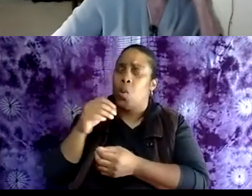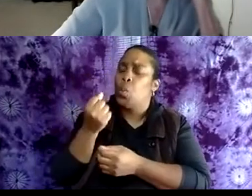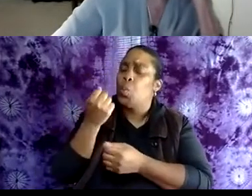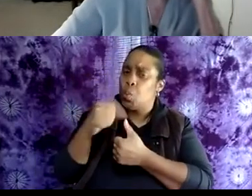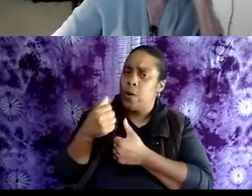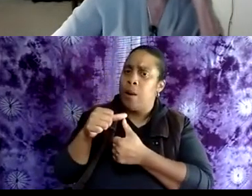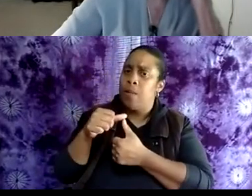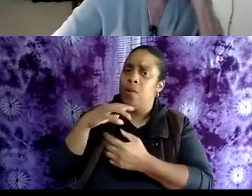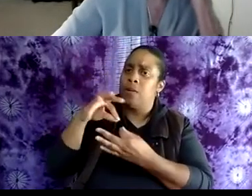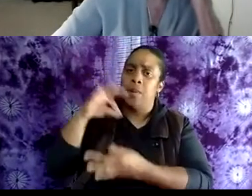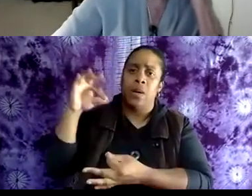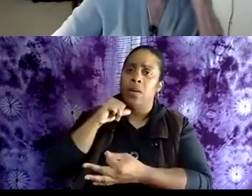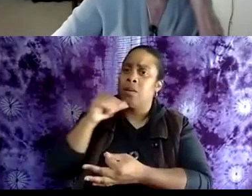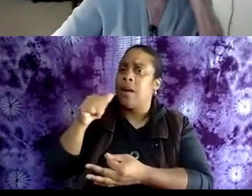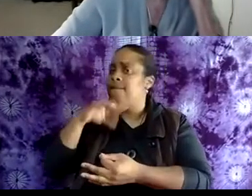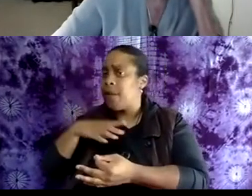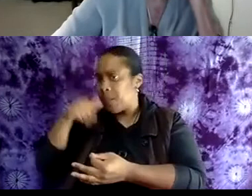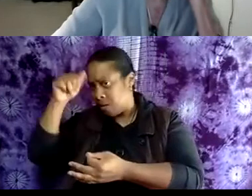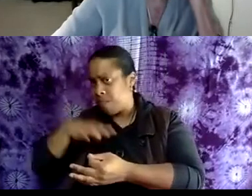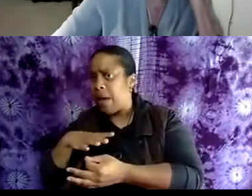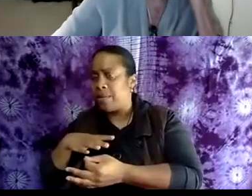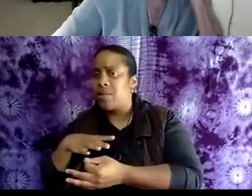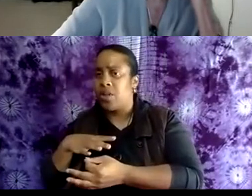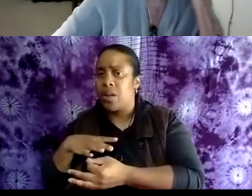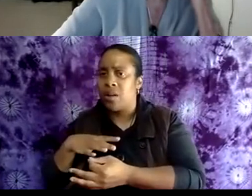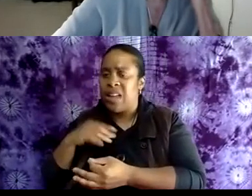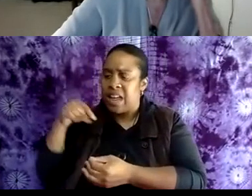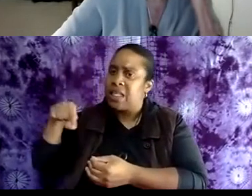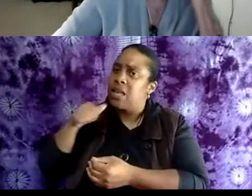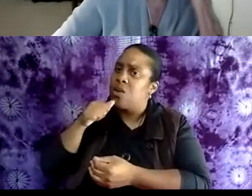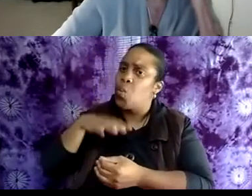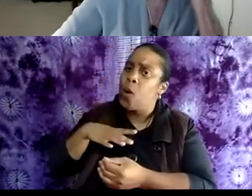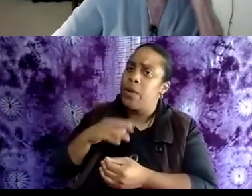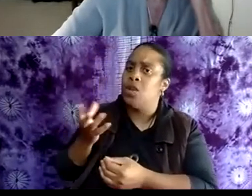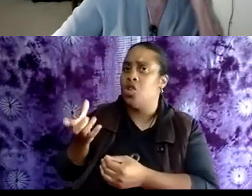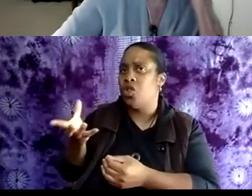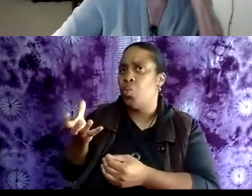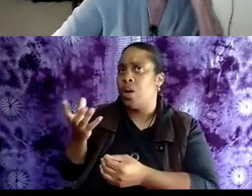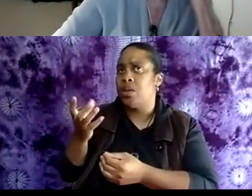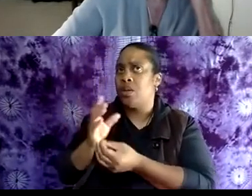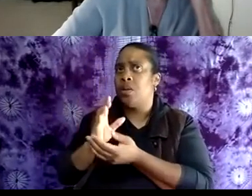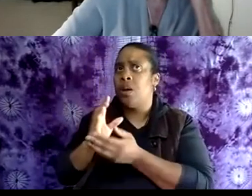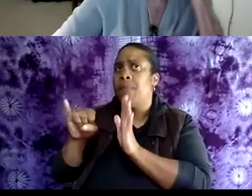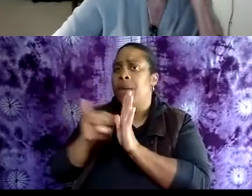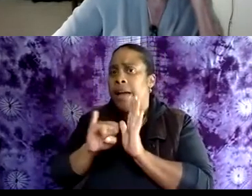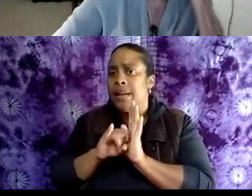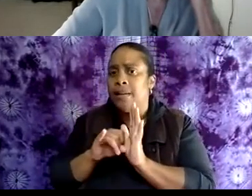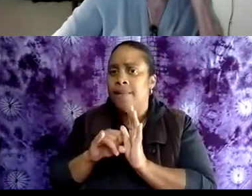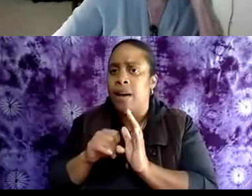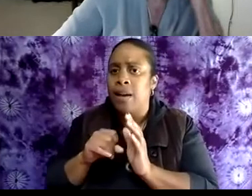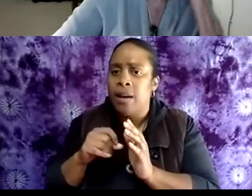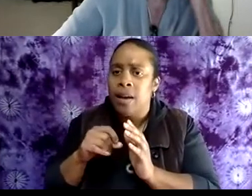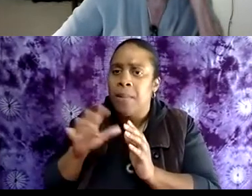or masculine. But this lady, she wants to be identified as mother somebody.